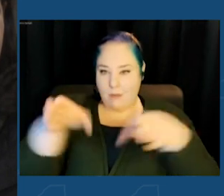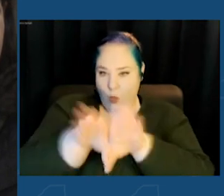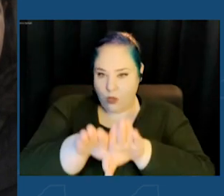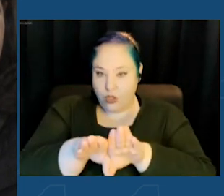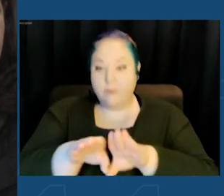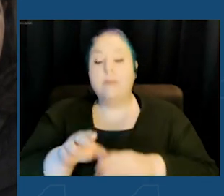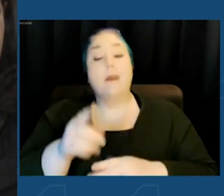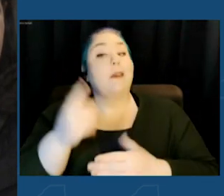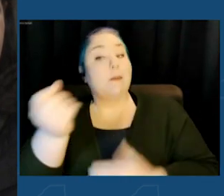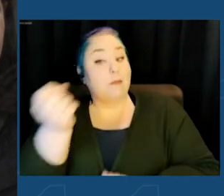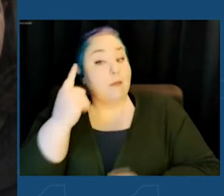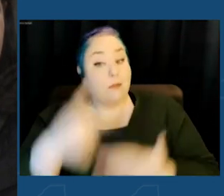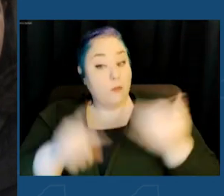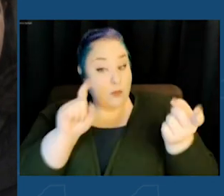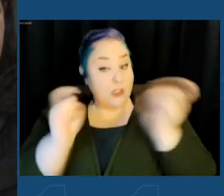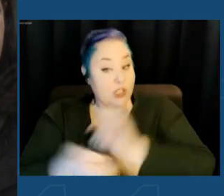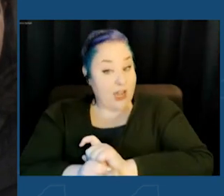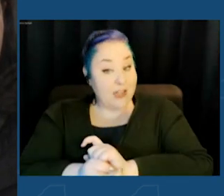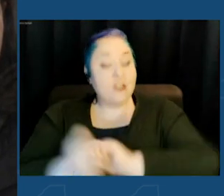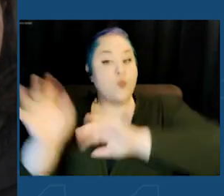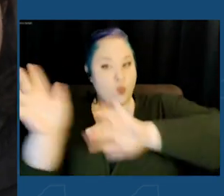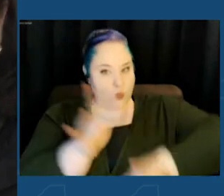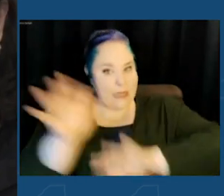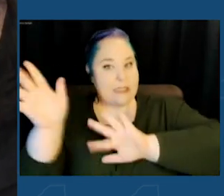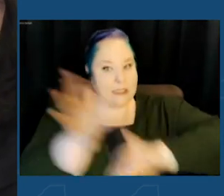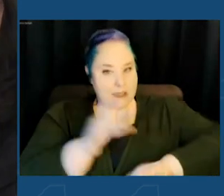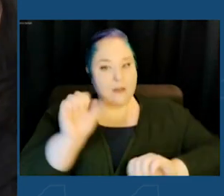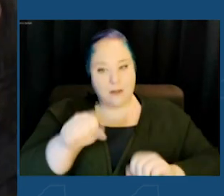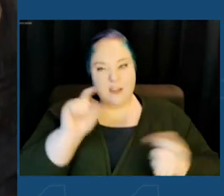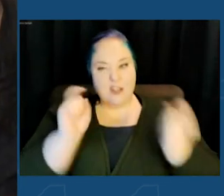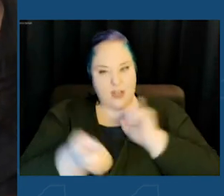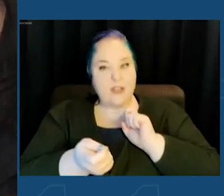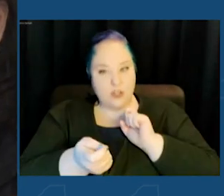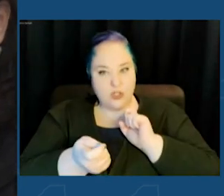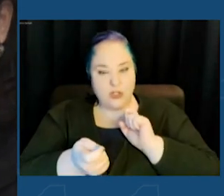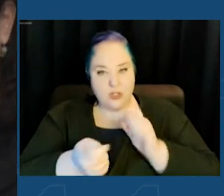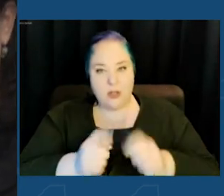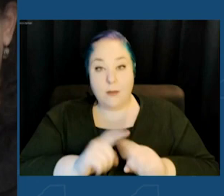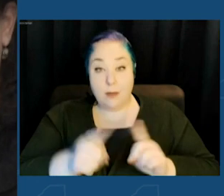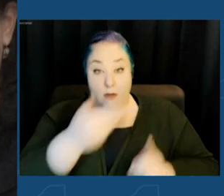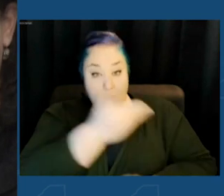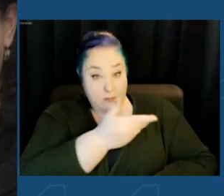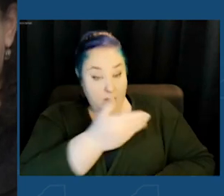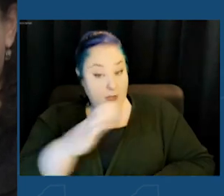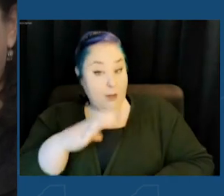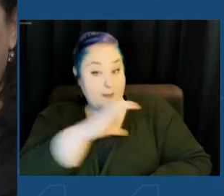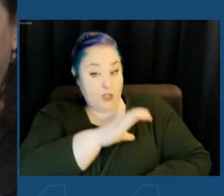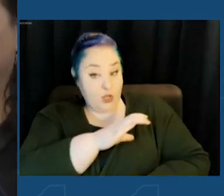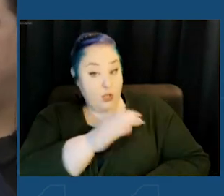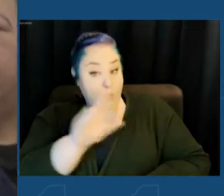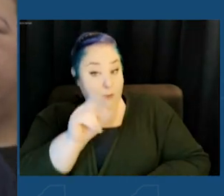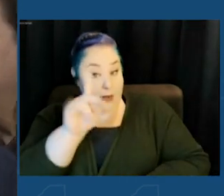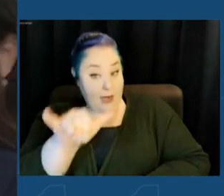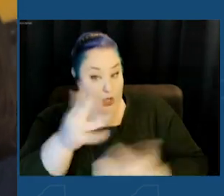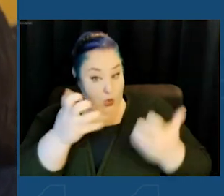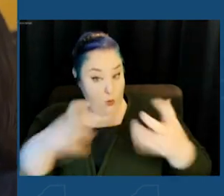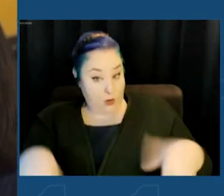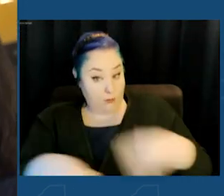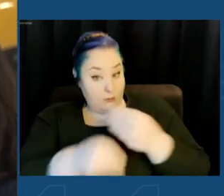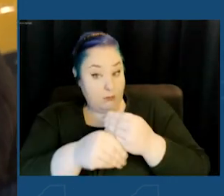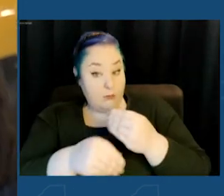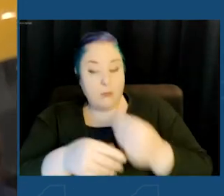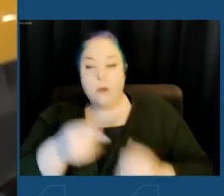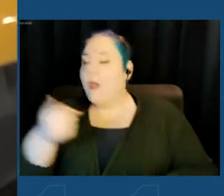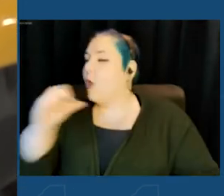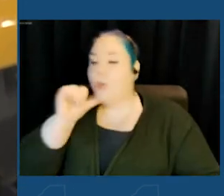could change everything are high winds but uh Mr Brady you want to address that but we're not seeing that at this time yeah yeah we we don't